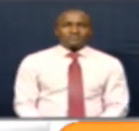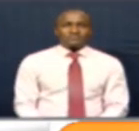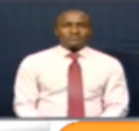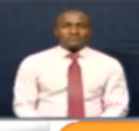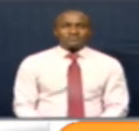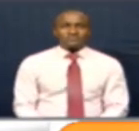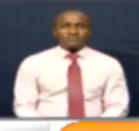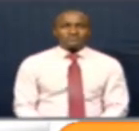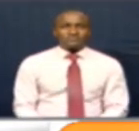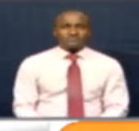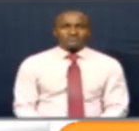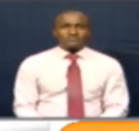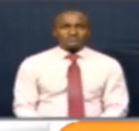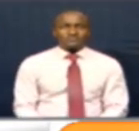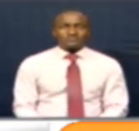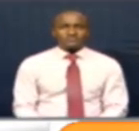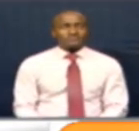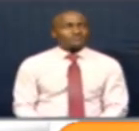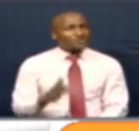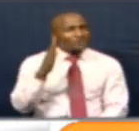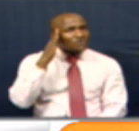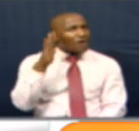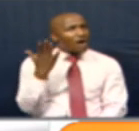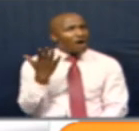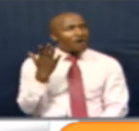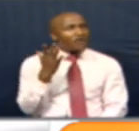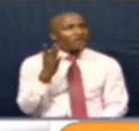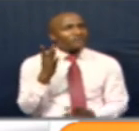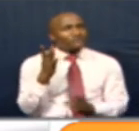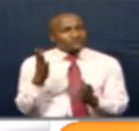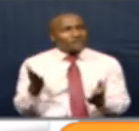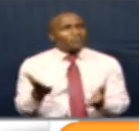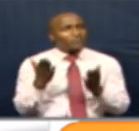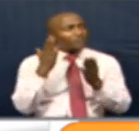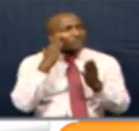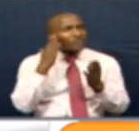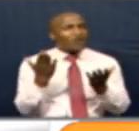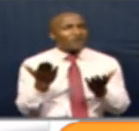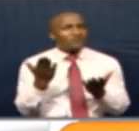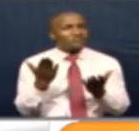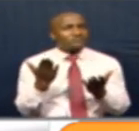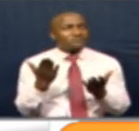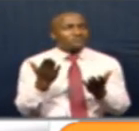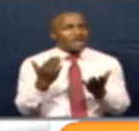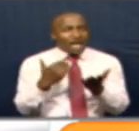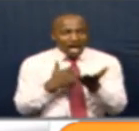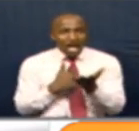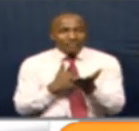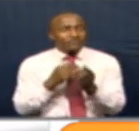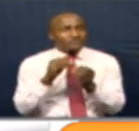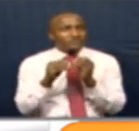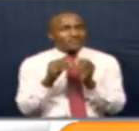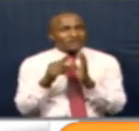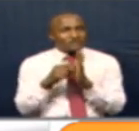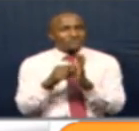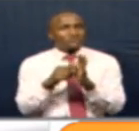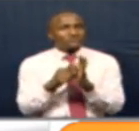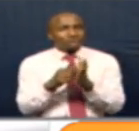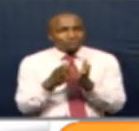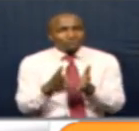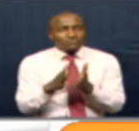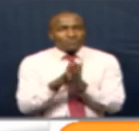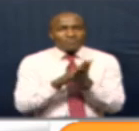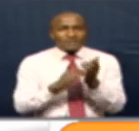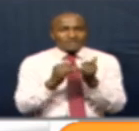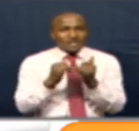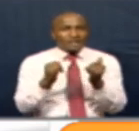on our screen. How will you know that service delivery has changed or improved? Is there currently data that shows the current